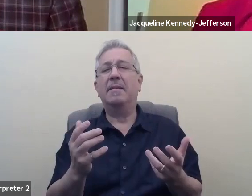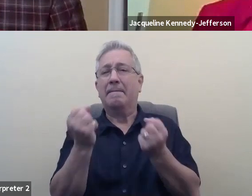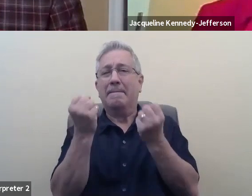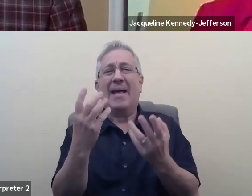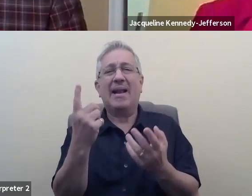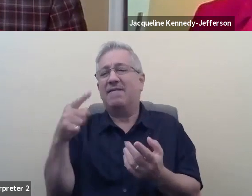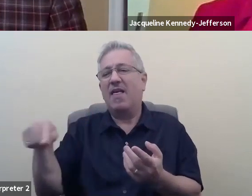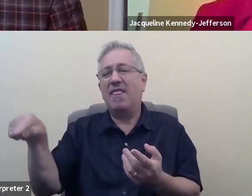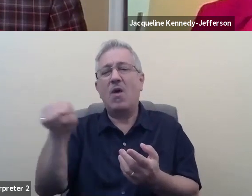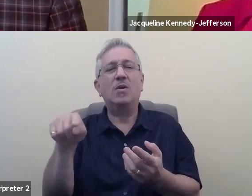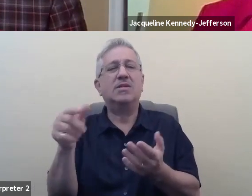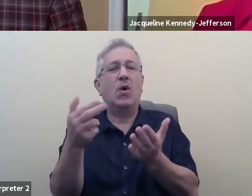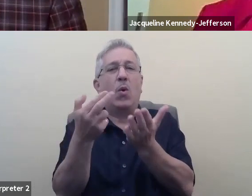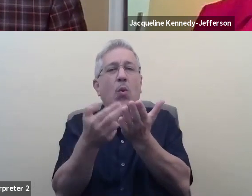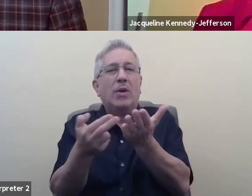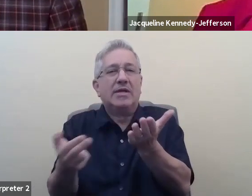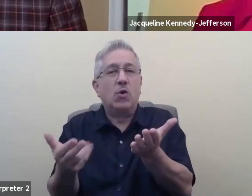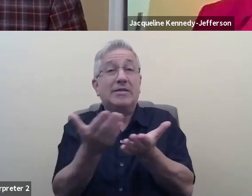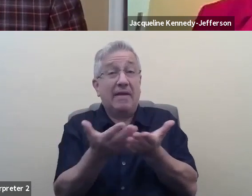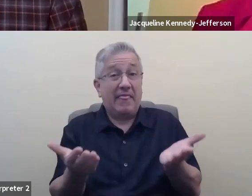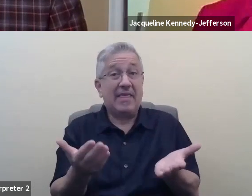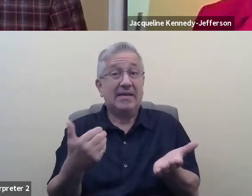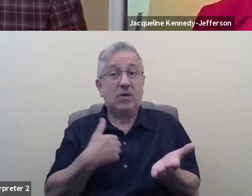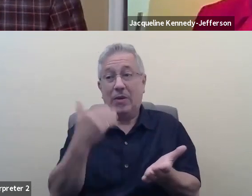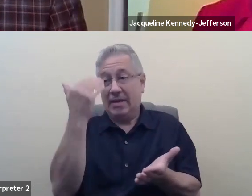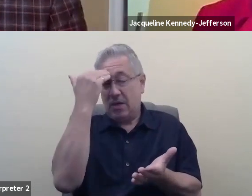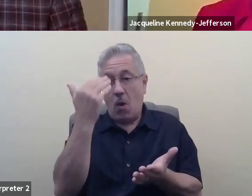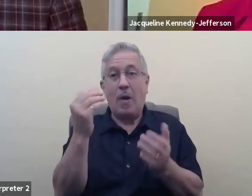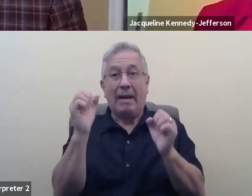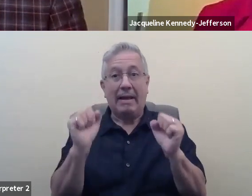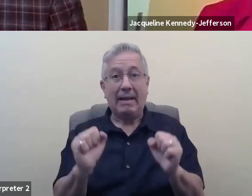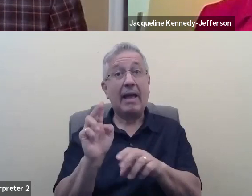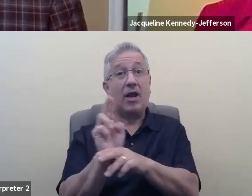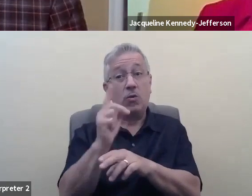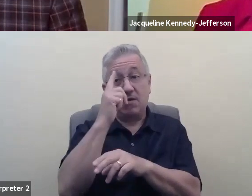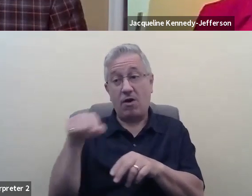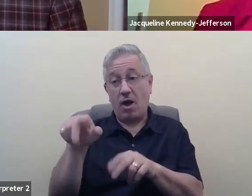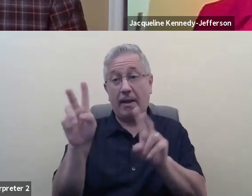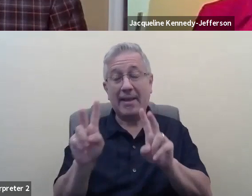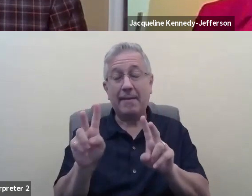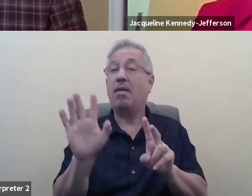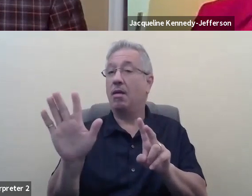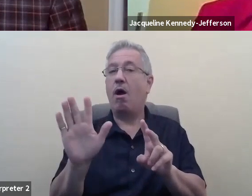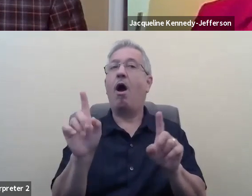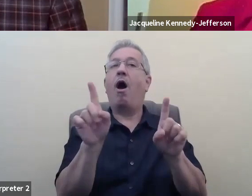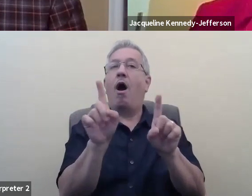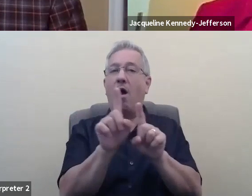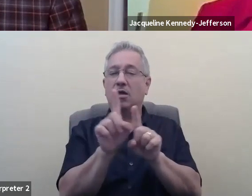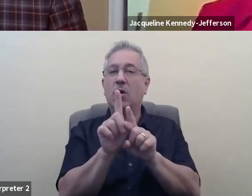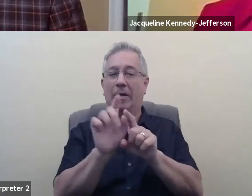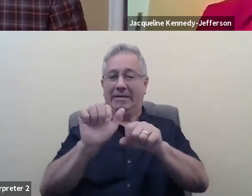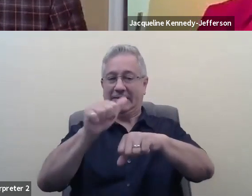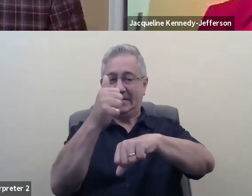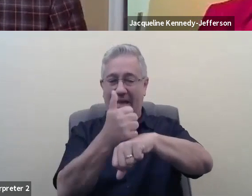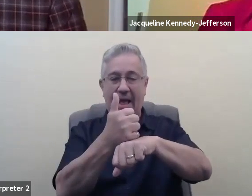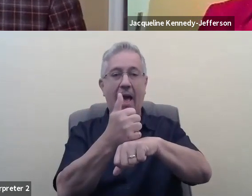those resources that were becoming available were also established and